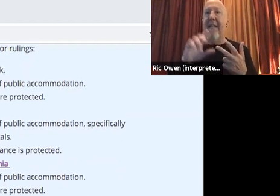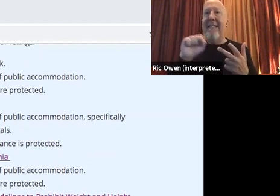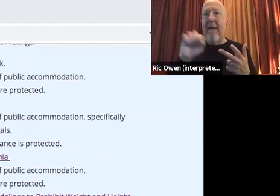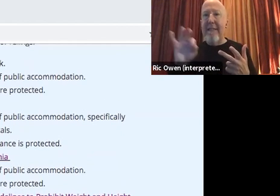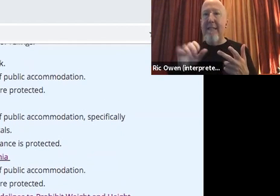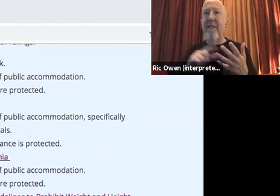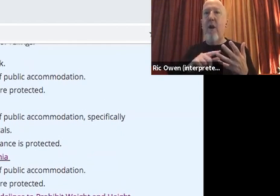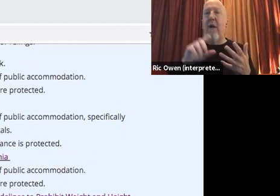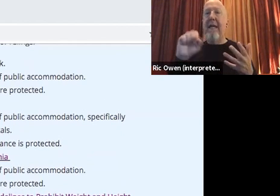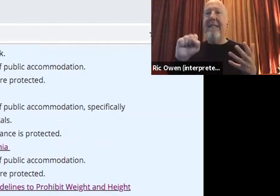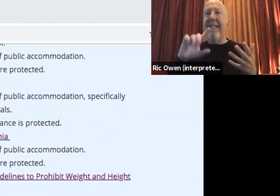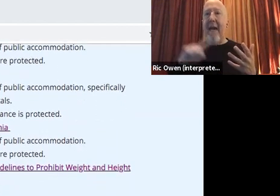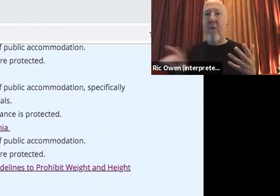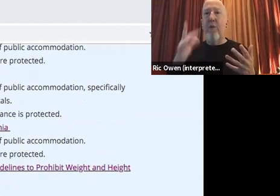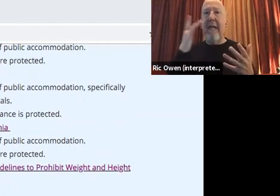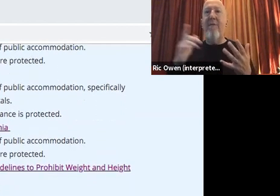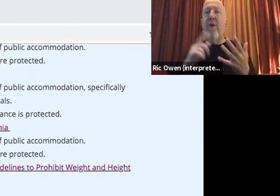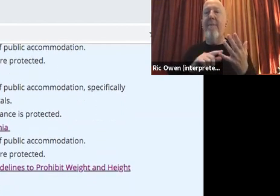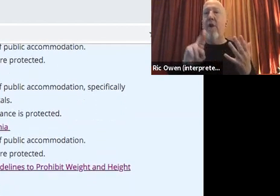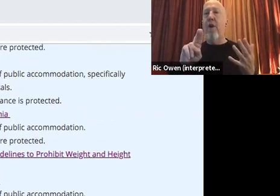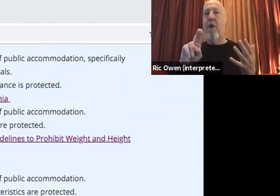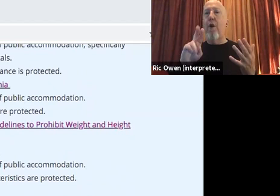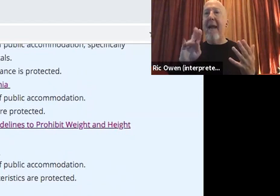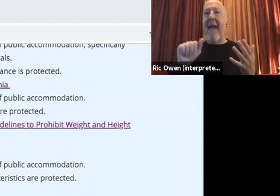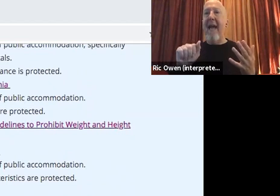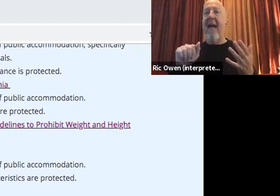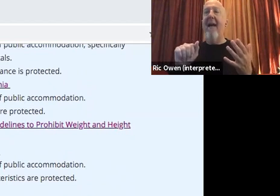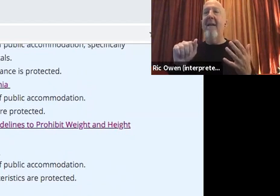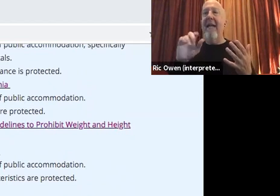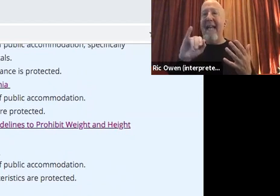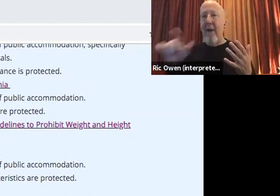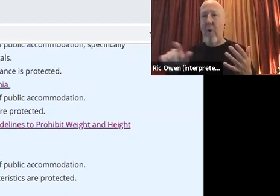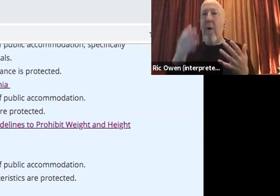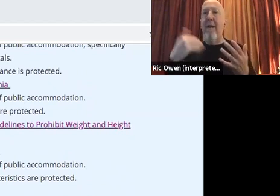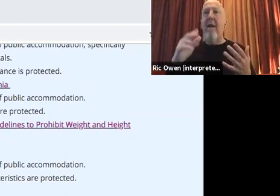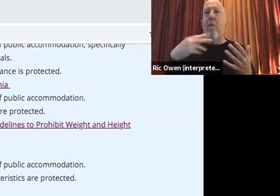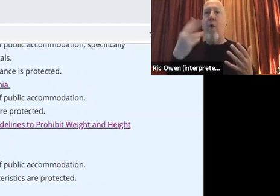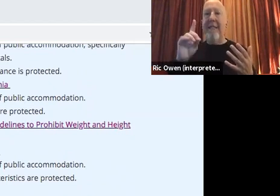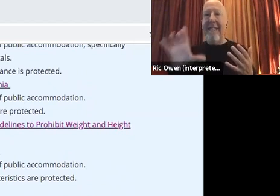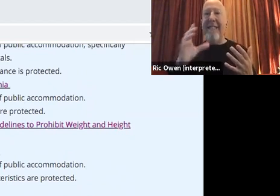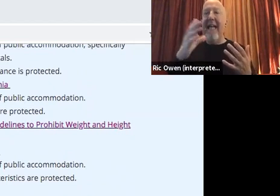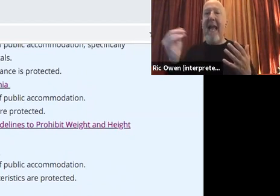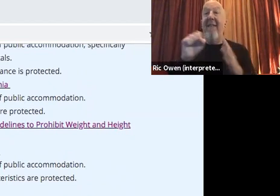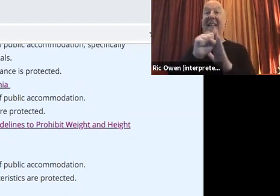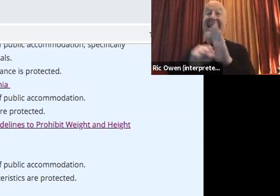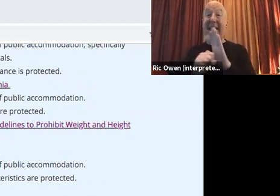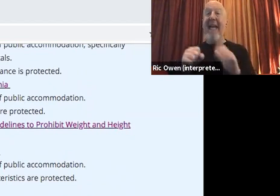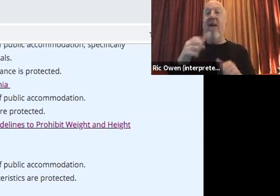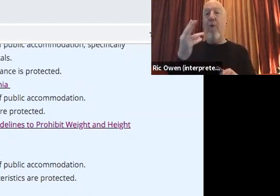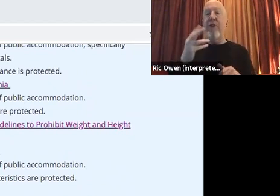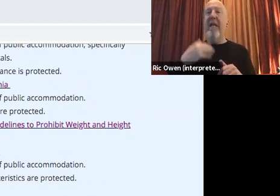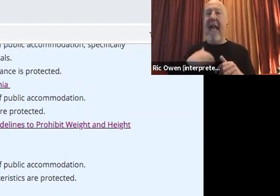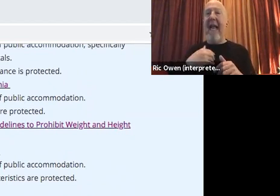California, Urbana, Illinois, Washington, DC, and the state of Washington has a ruling that's